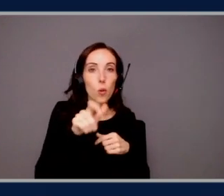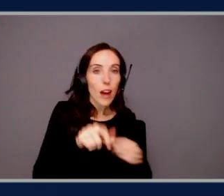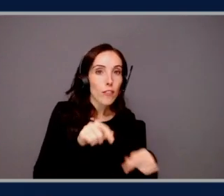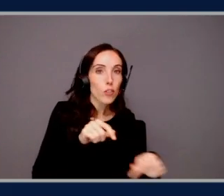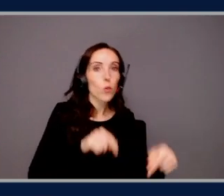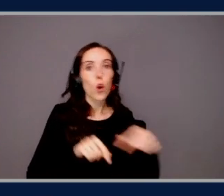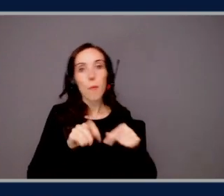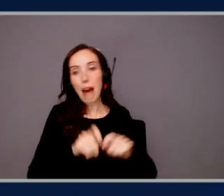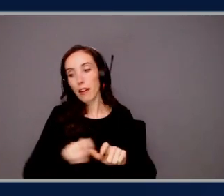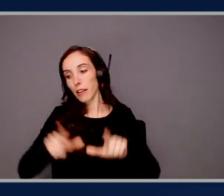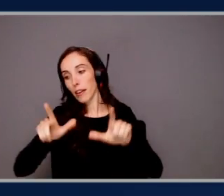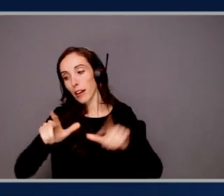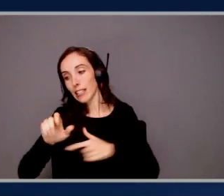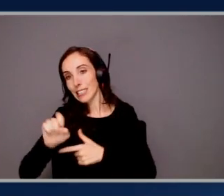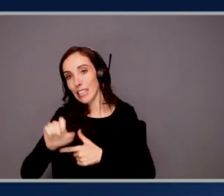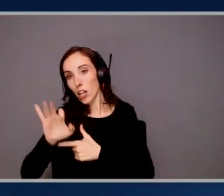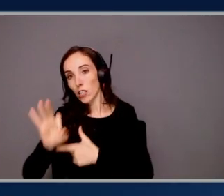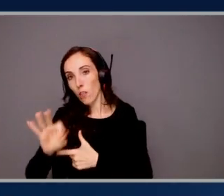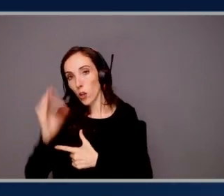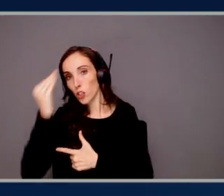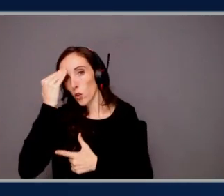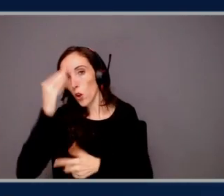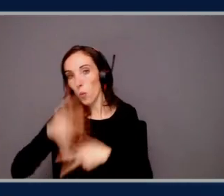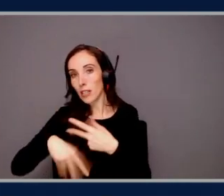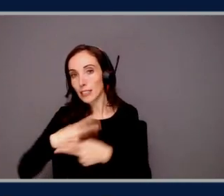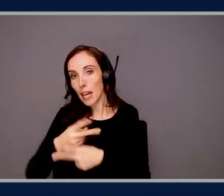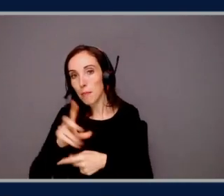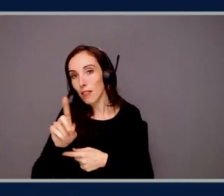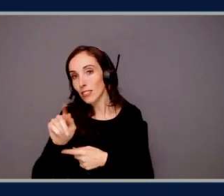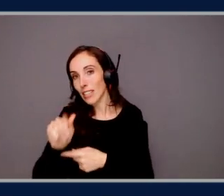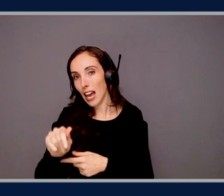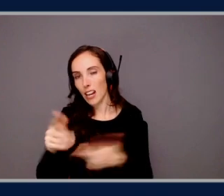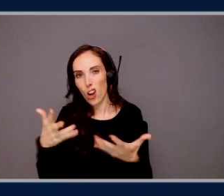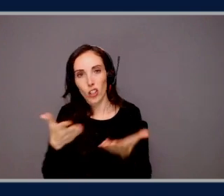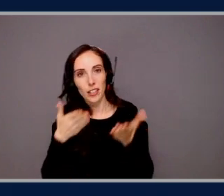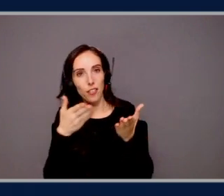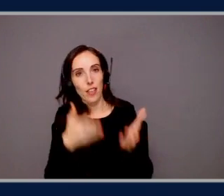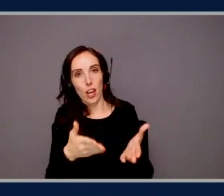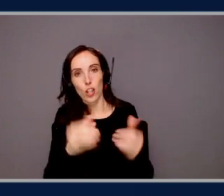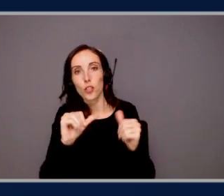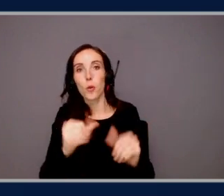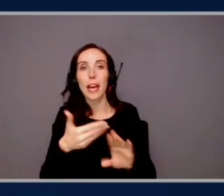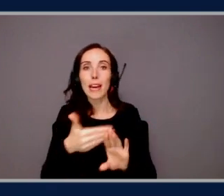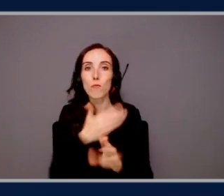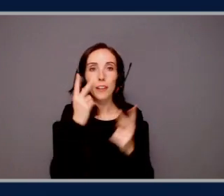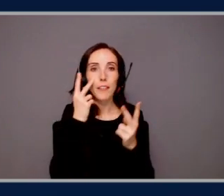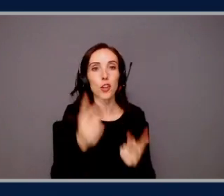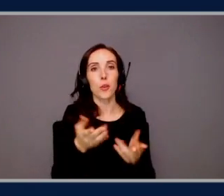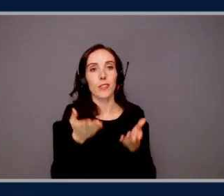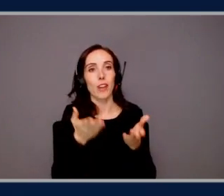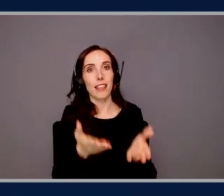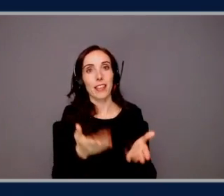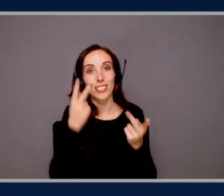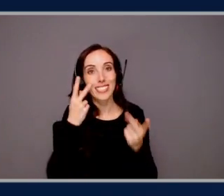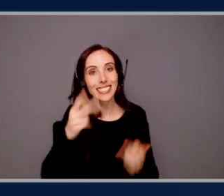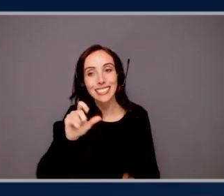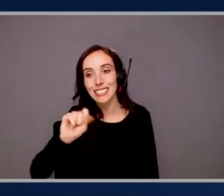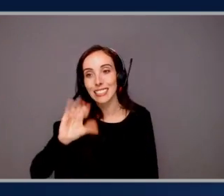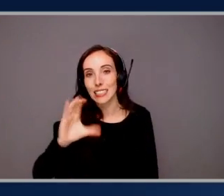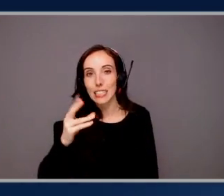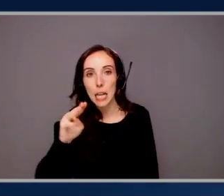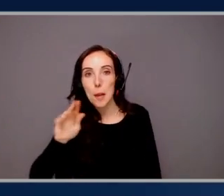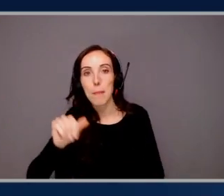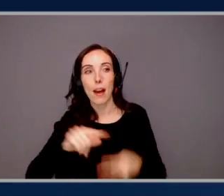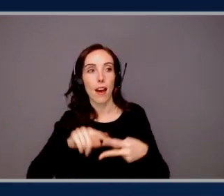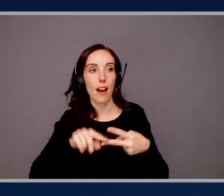what kind of data you are sending to your warehouse or to the lakehouse. You can preview it right here, see the schema, see the data, and then decide for